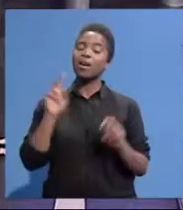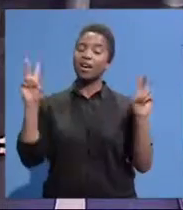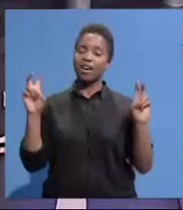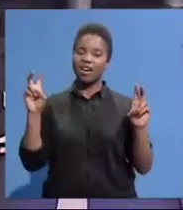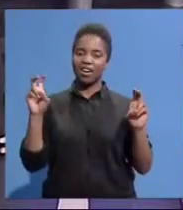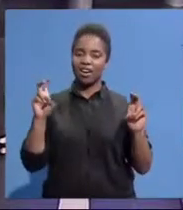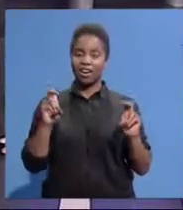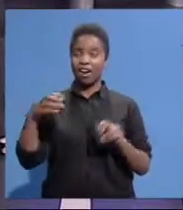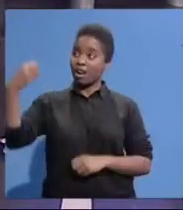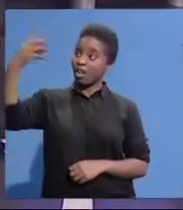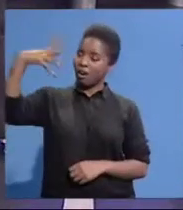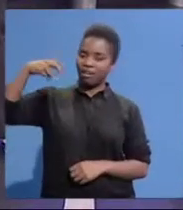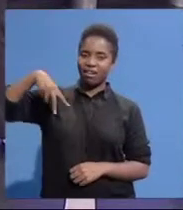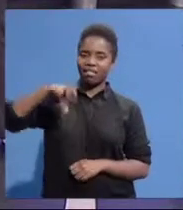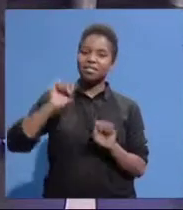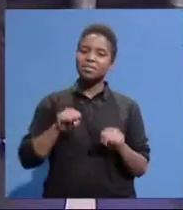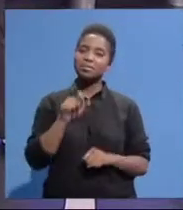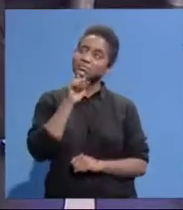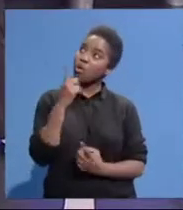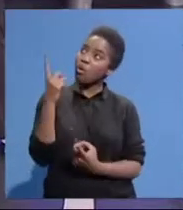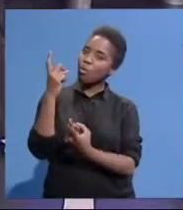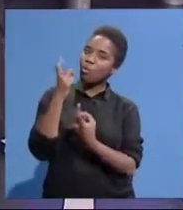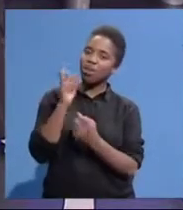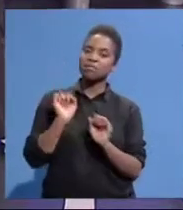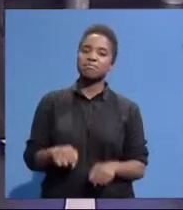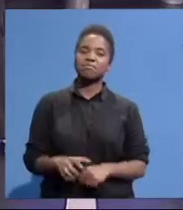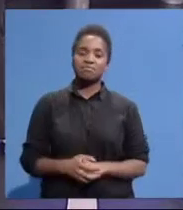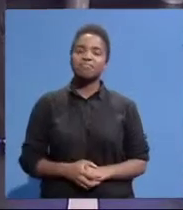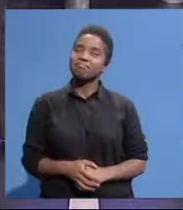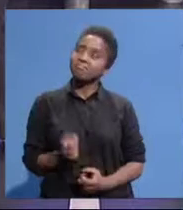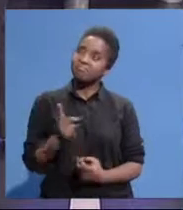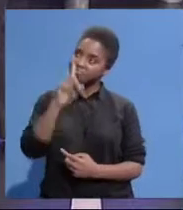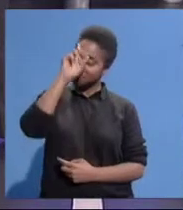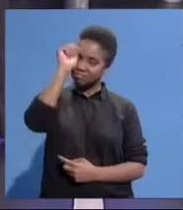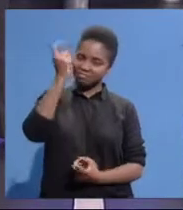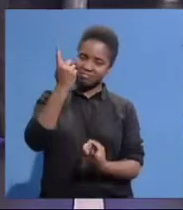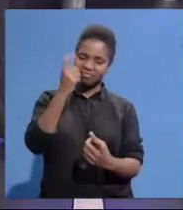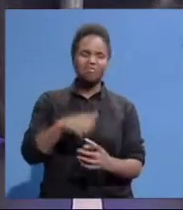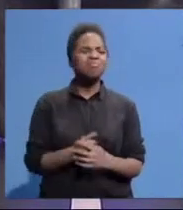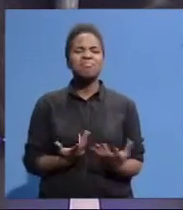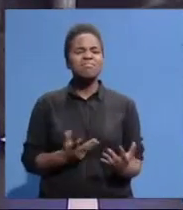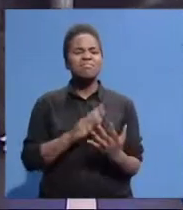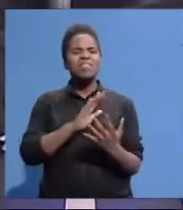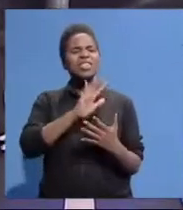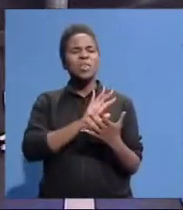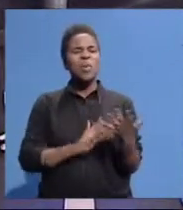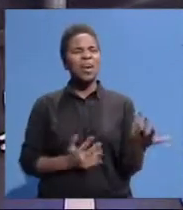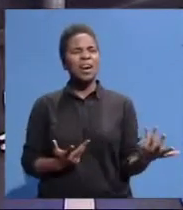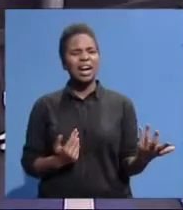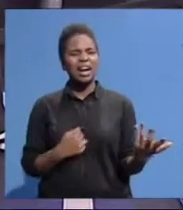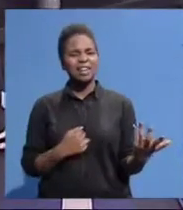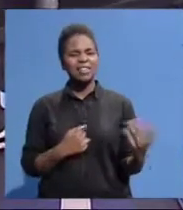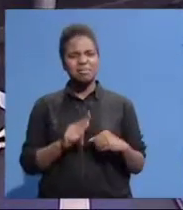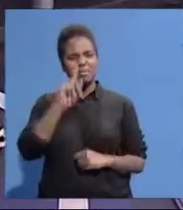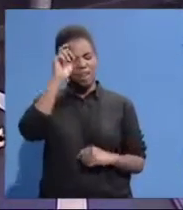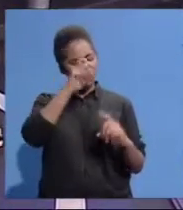into Walk into Light, Light, yes. and you're going to be performing your song Calling. Calling, that's right. Calling Madiba. And just tell us a little about that song, because it has even greater